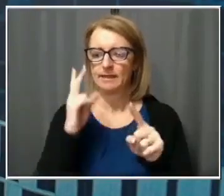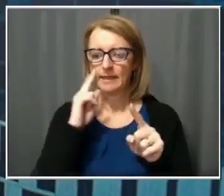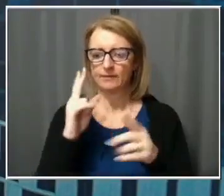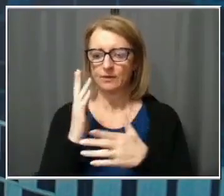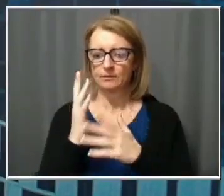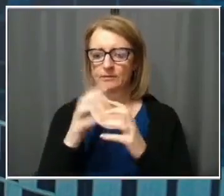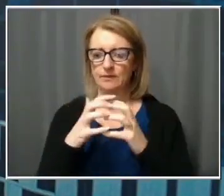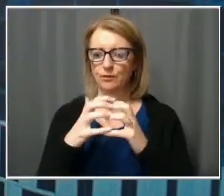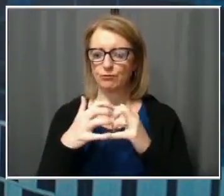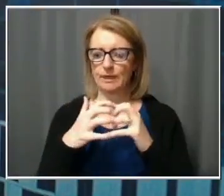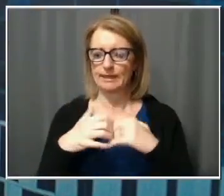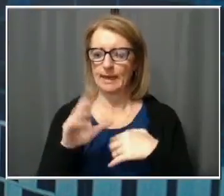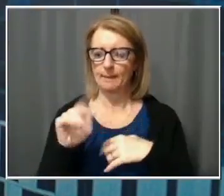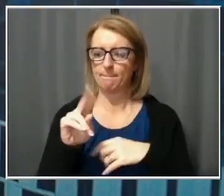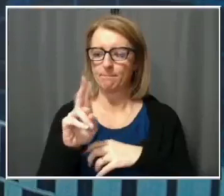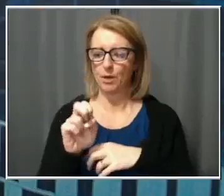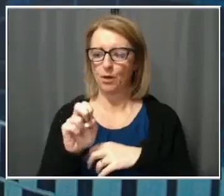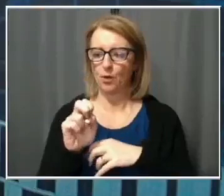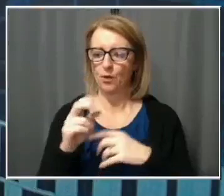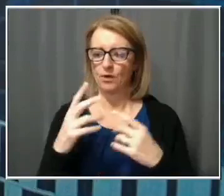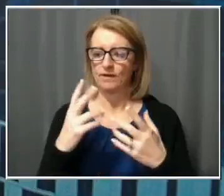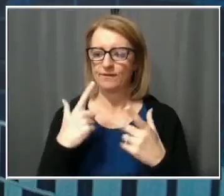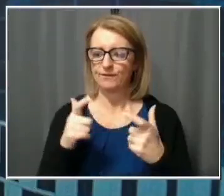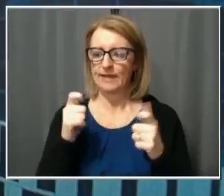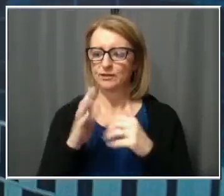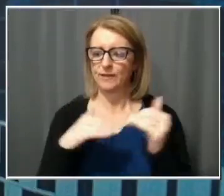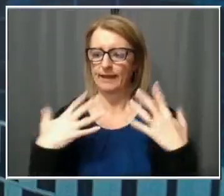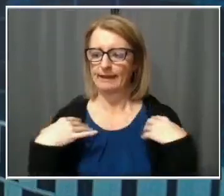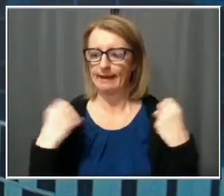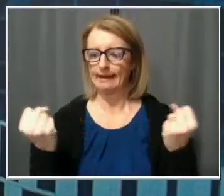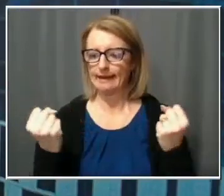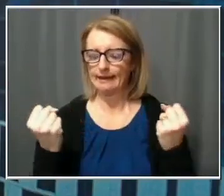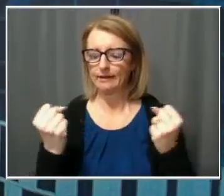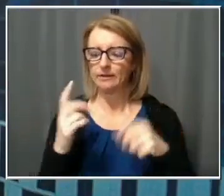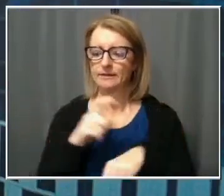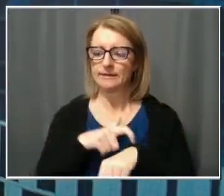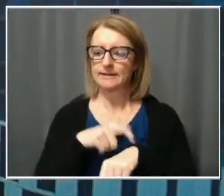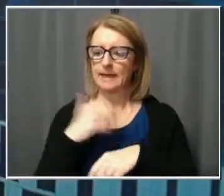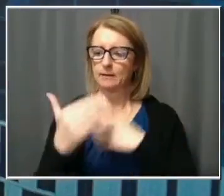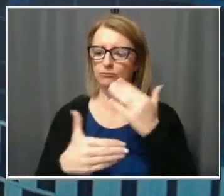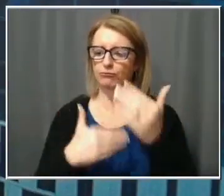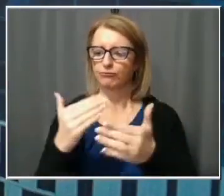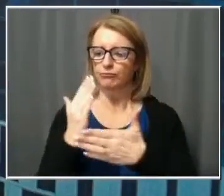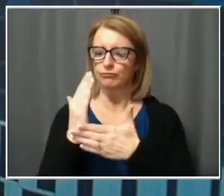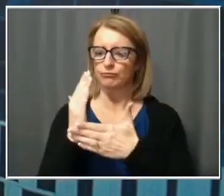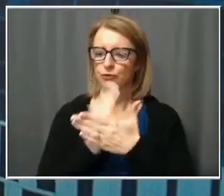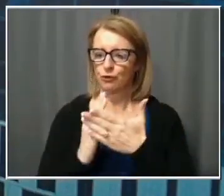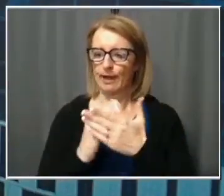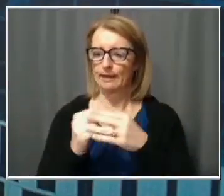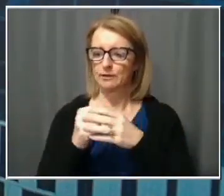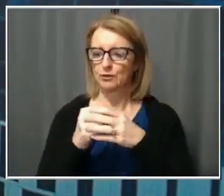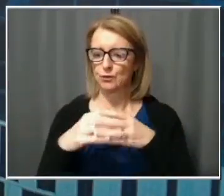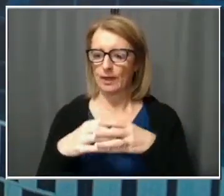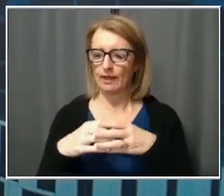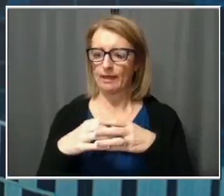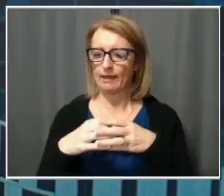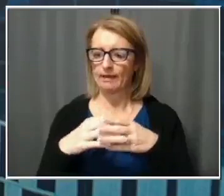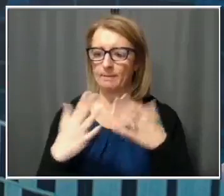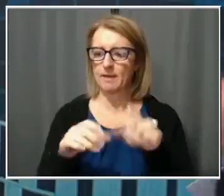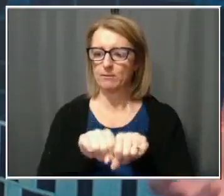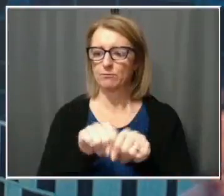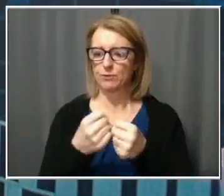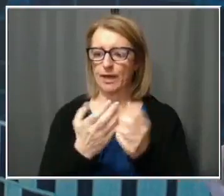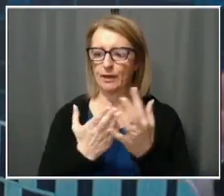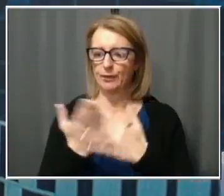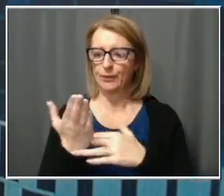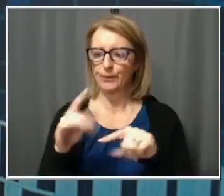bone faster than it can heal itself up, then over time that bone is going to crack and it's going to swell, and then actually might break all the way through